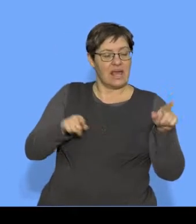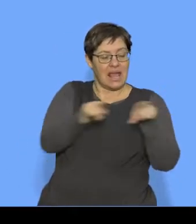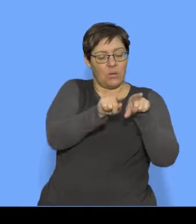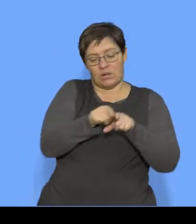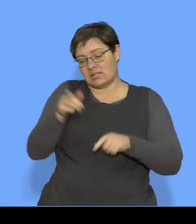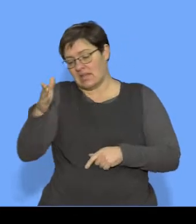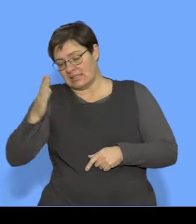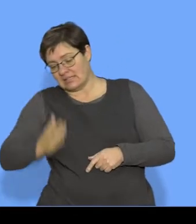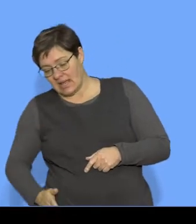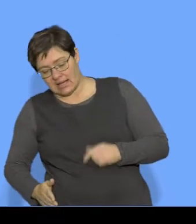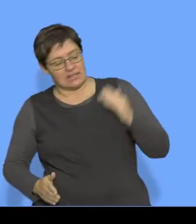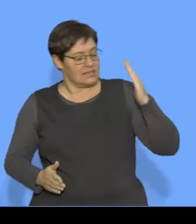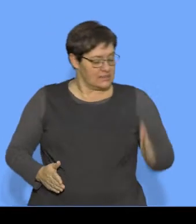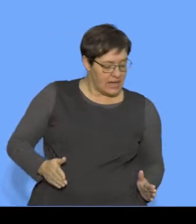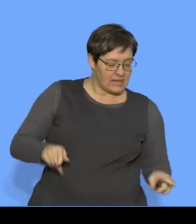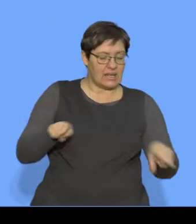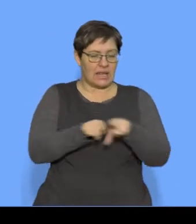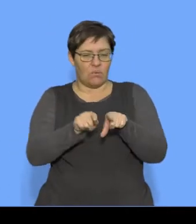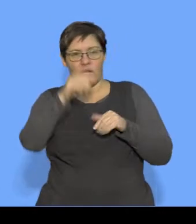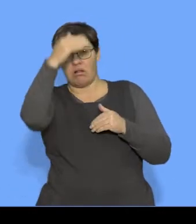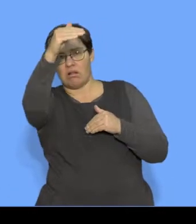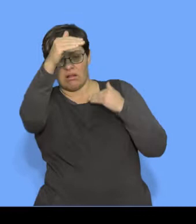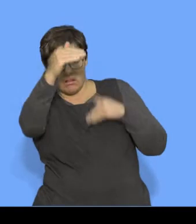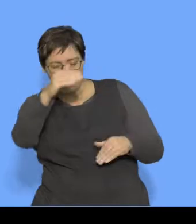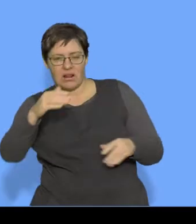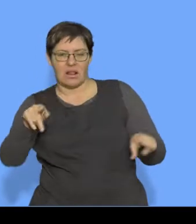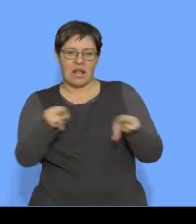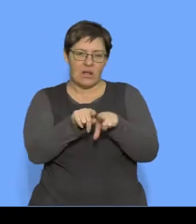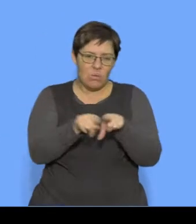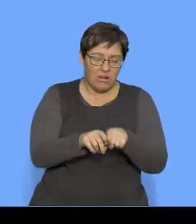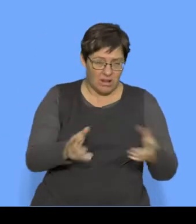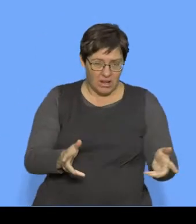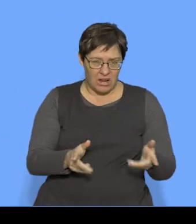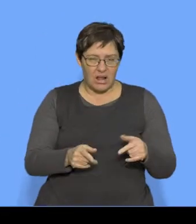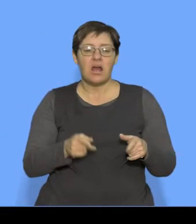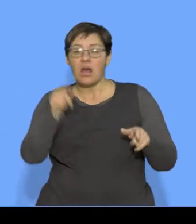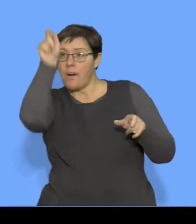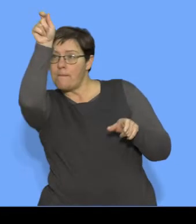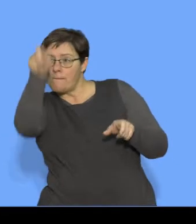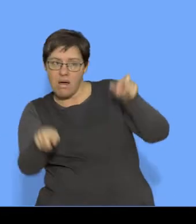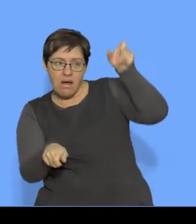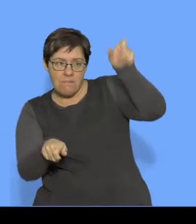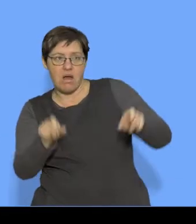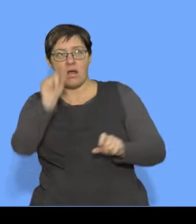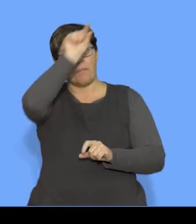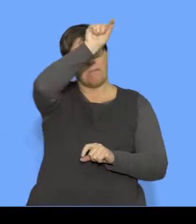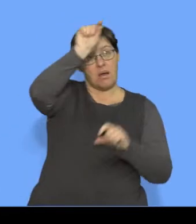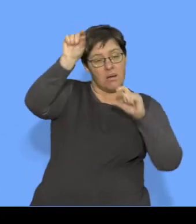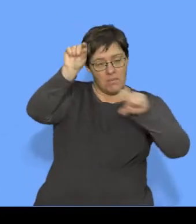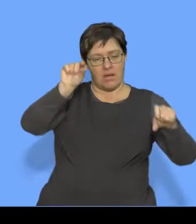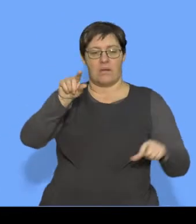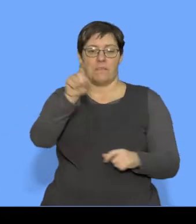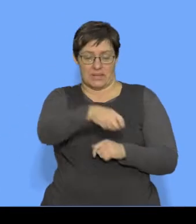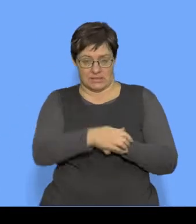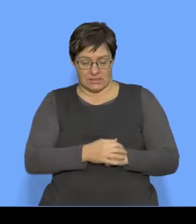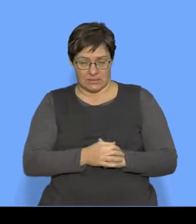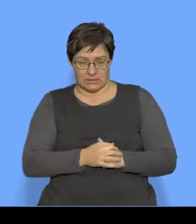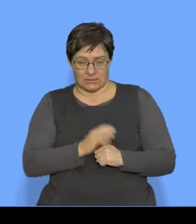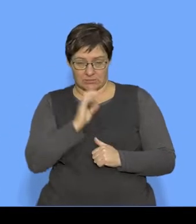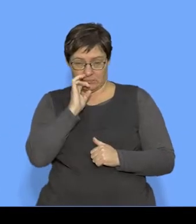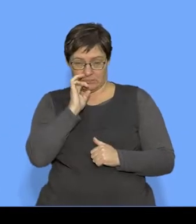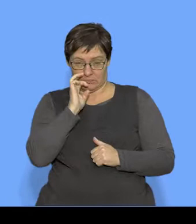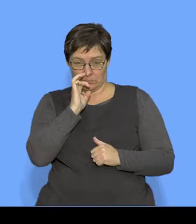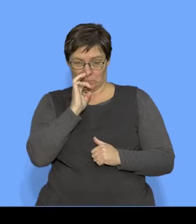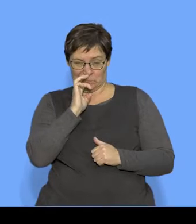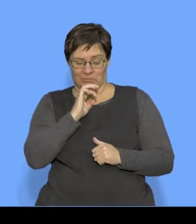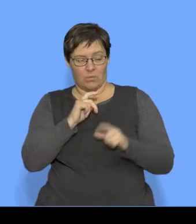then because they have told you that, you will then mark that equality on your diagram, because everything